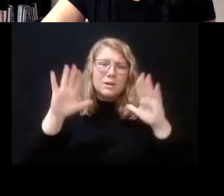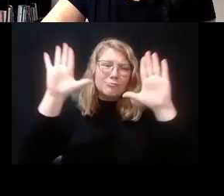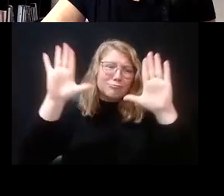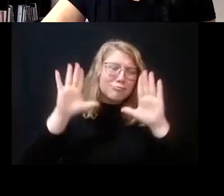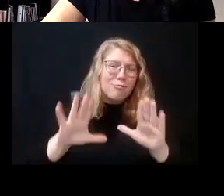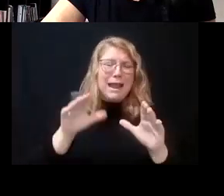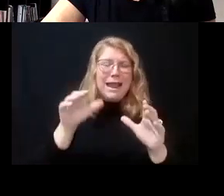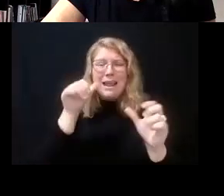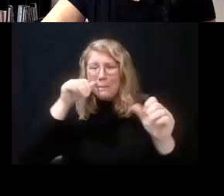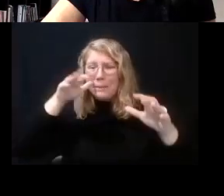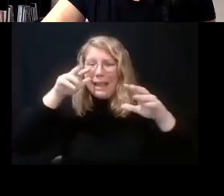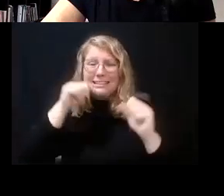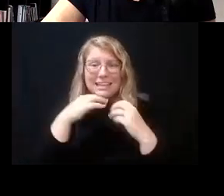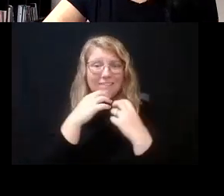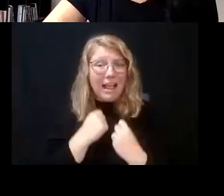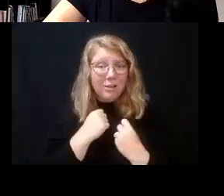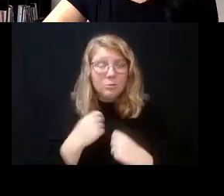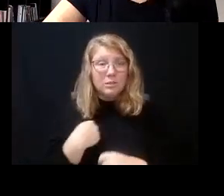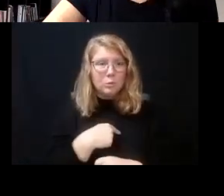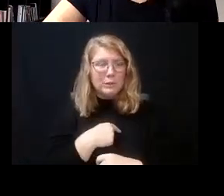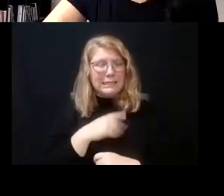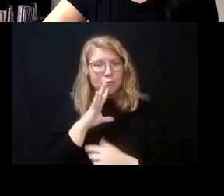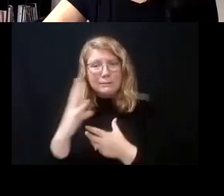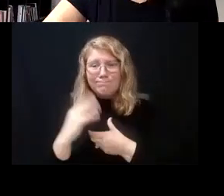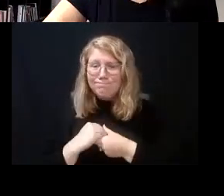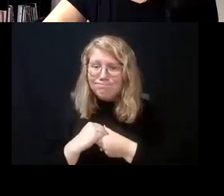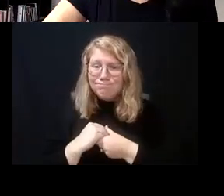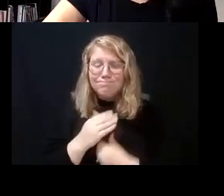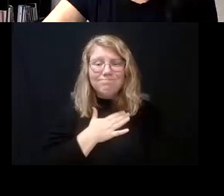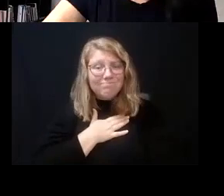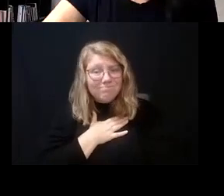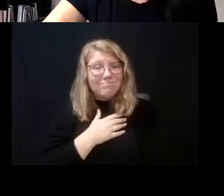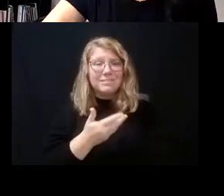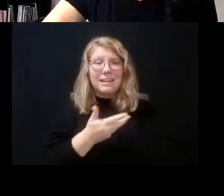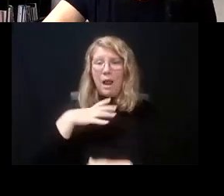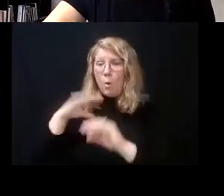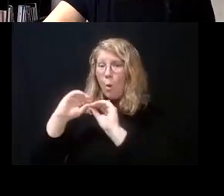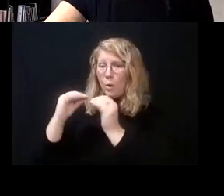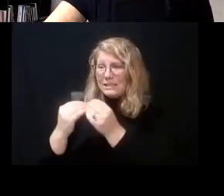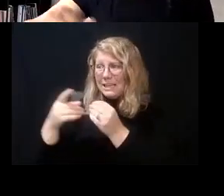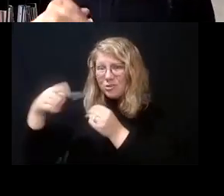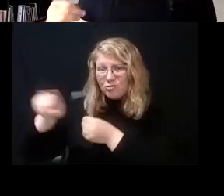values that we hold personally, that our organizations hold,